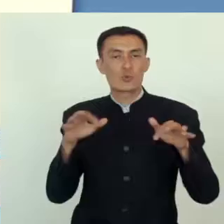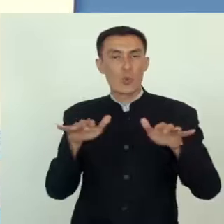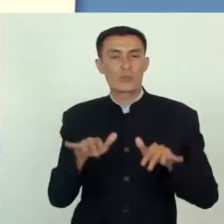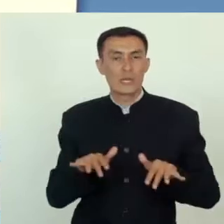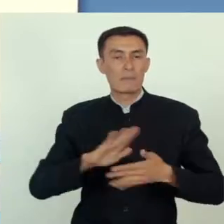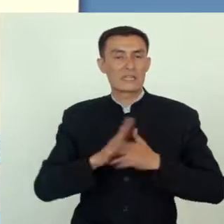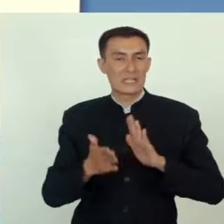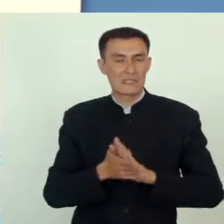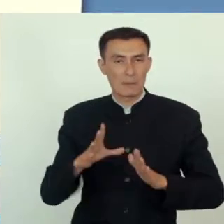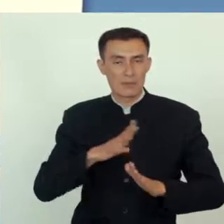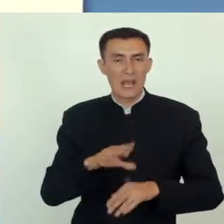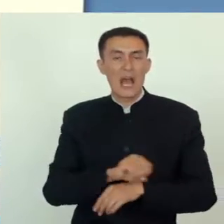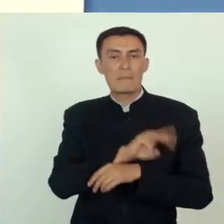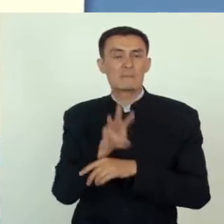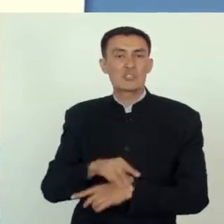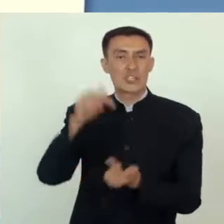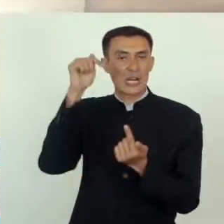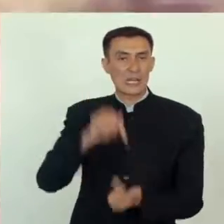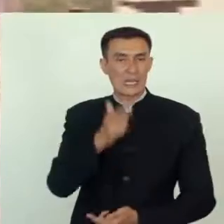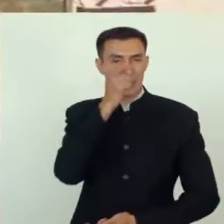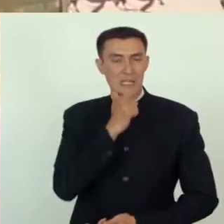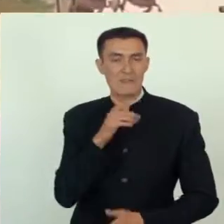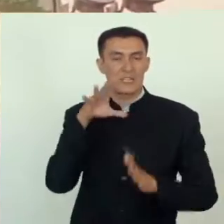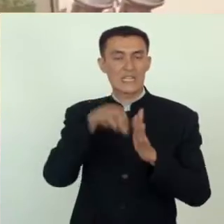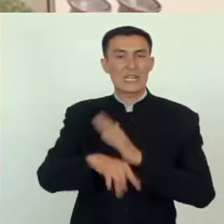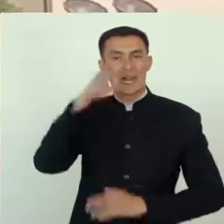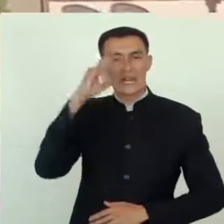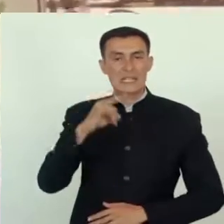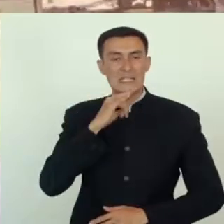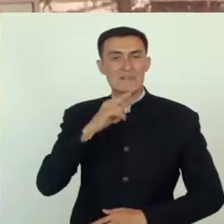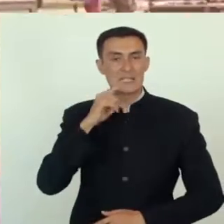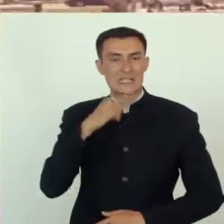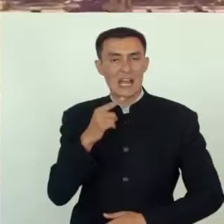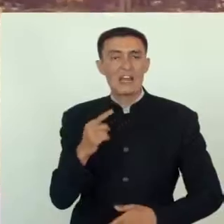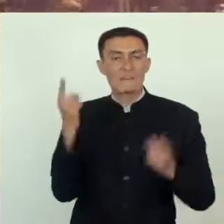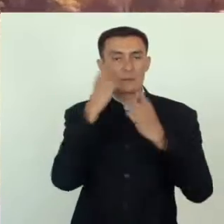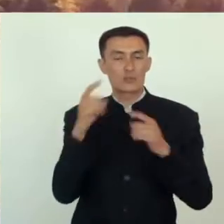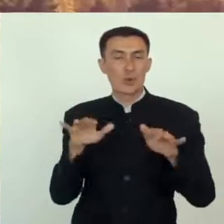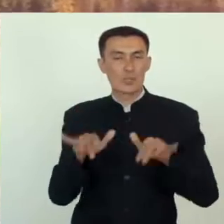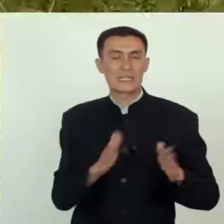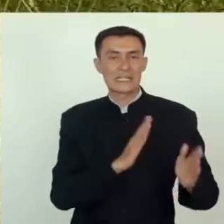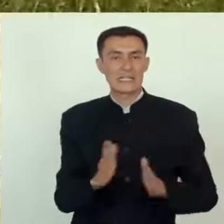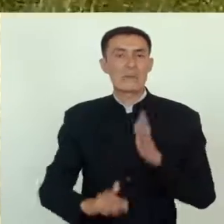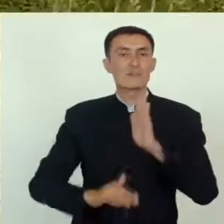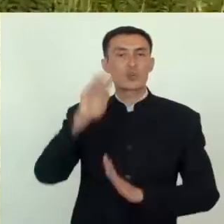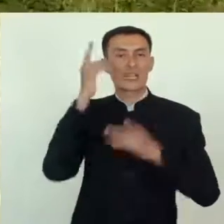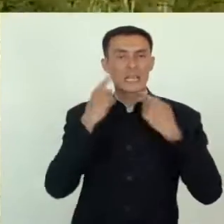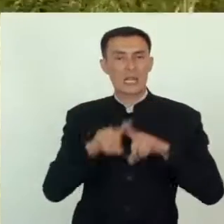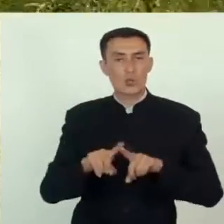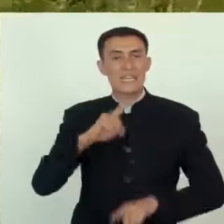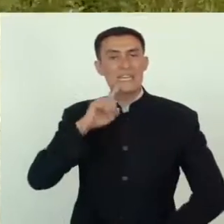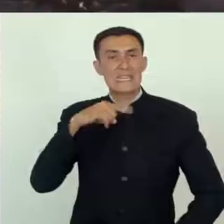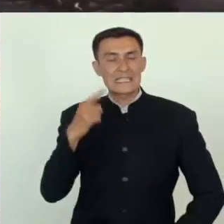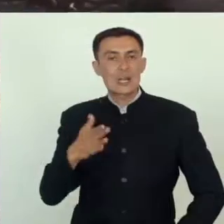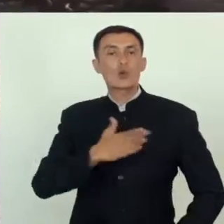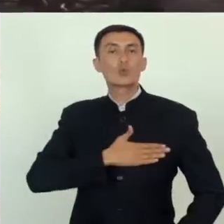the fields of information and advanced technologies. Language is the soul of a nation, of subtle matter, containing the